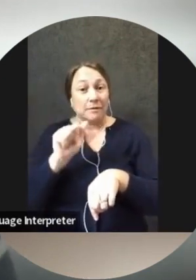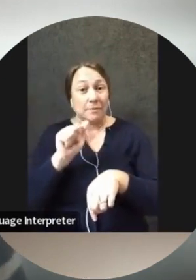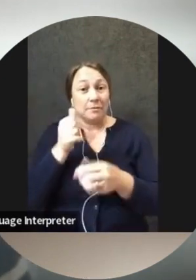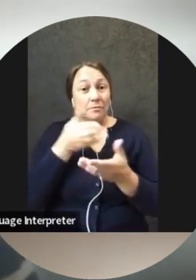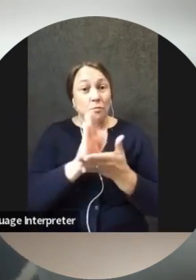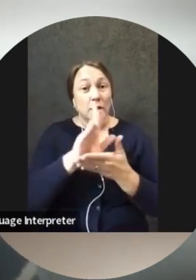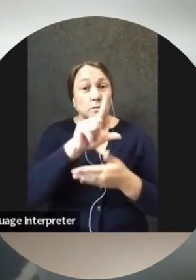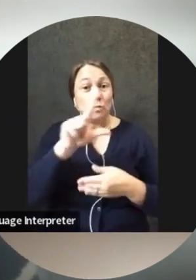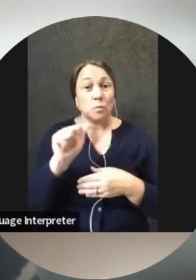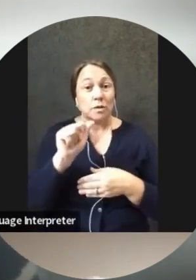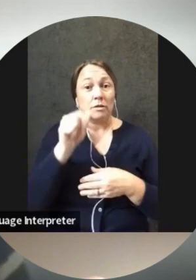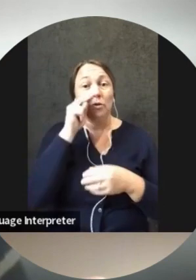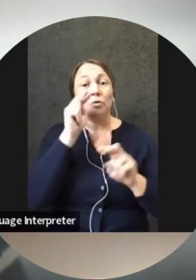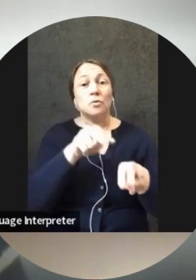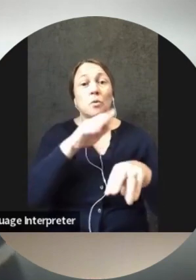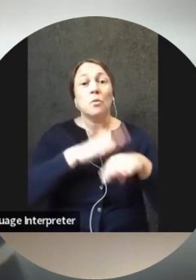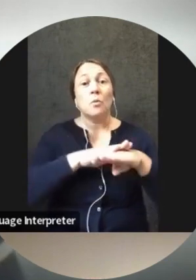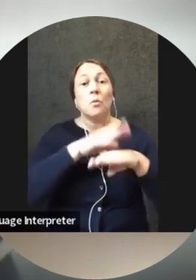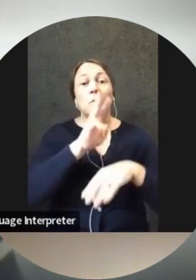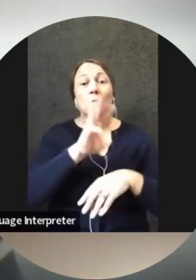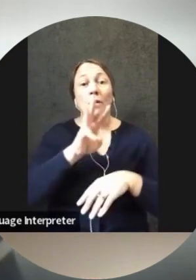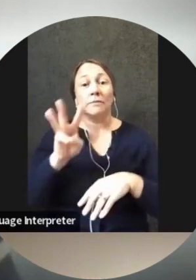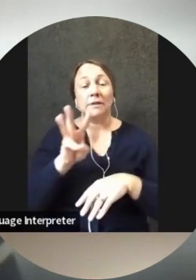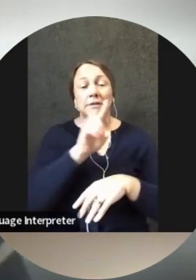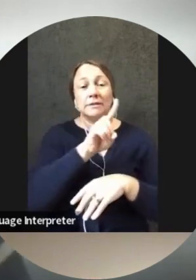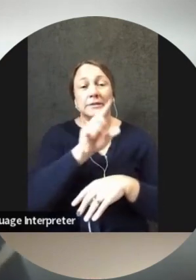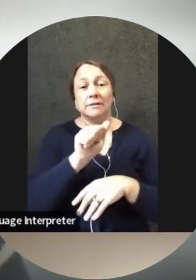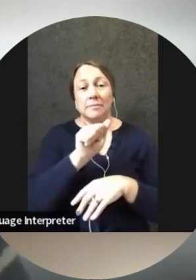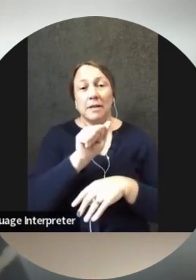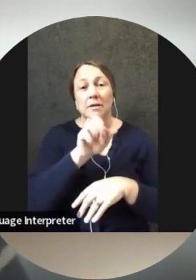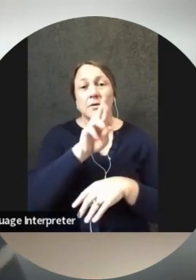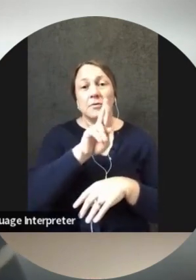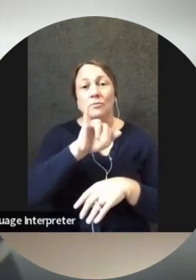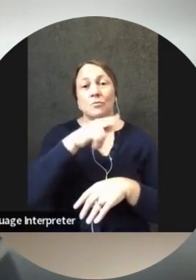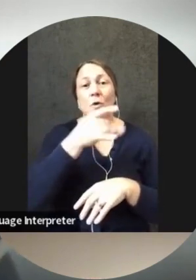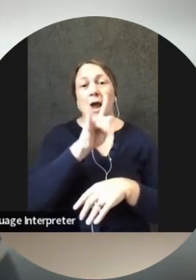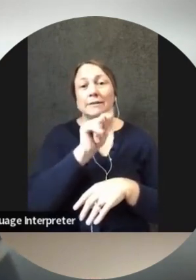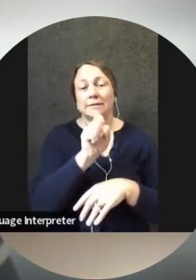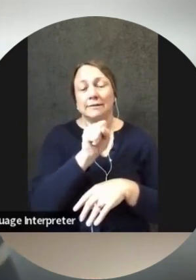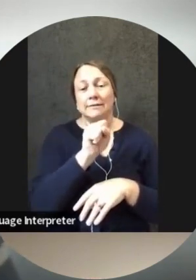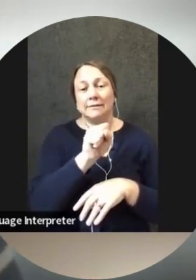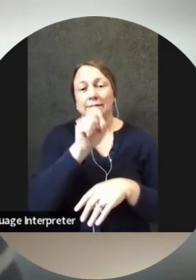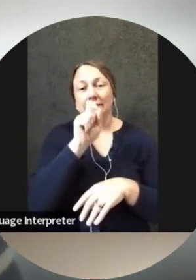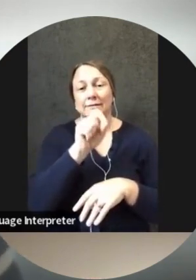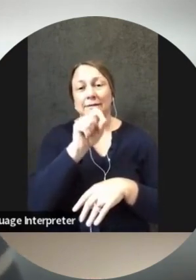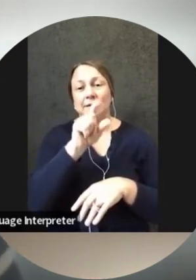Louisiana, visit our website, disabilityrightsla.org. Call us at